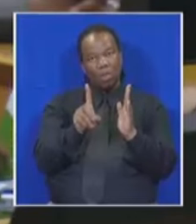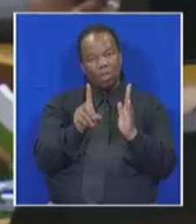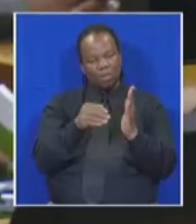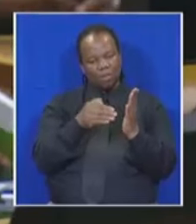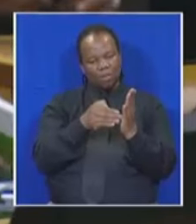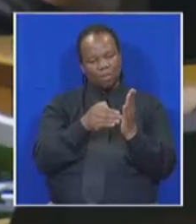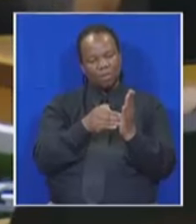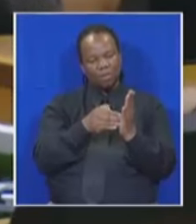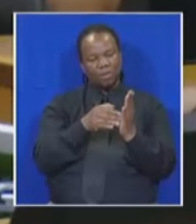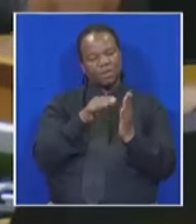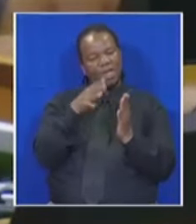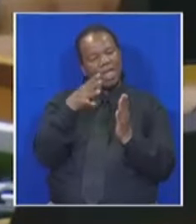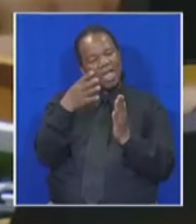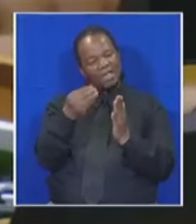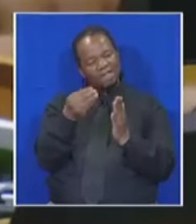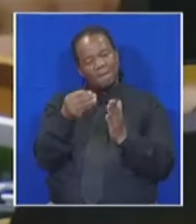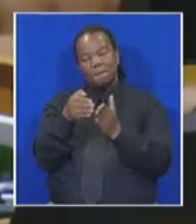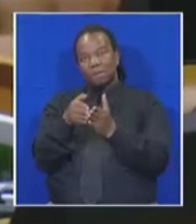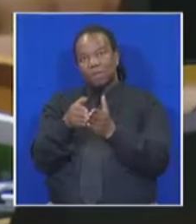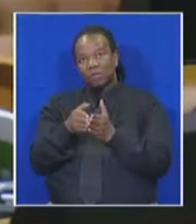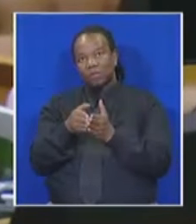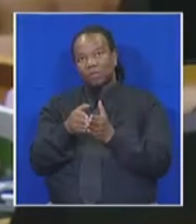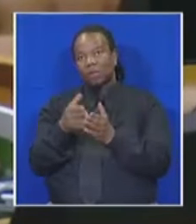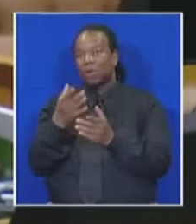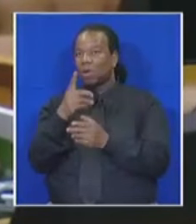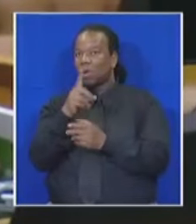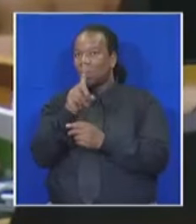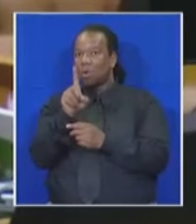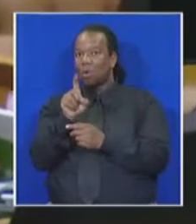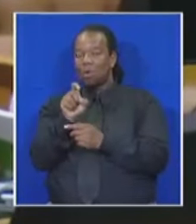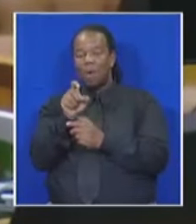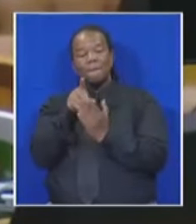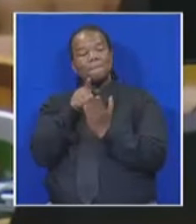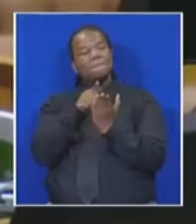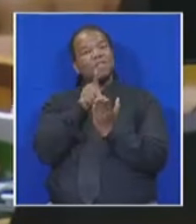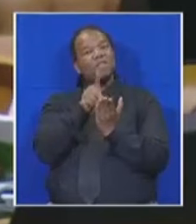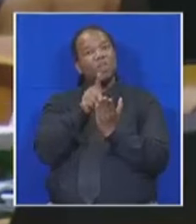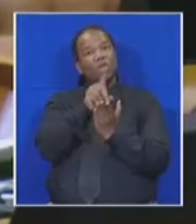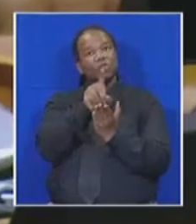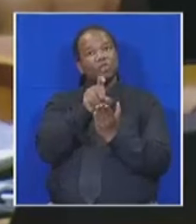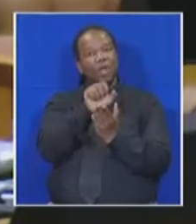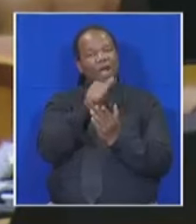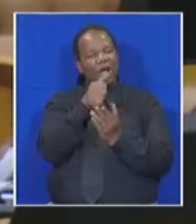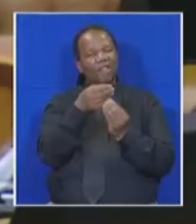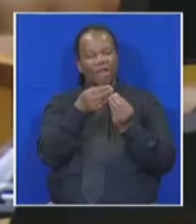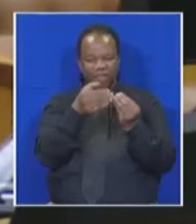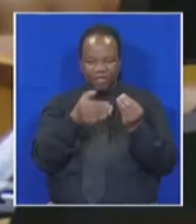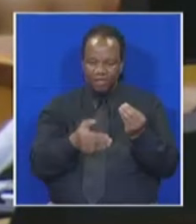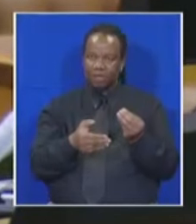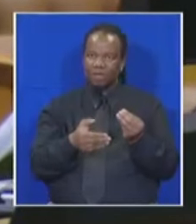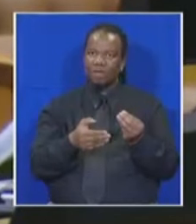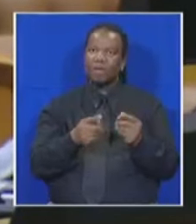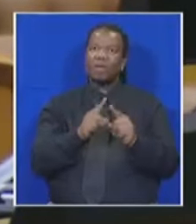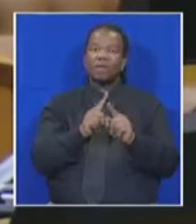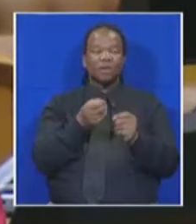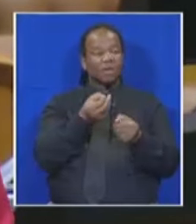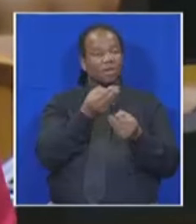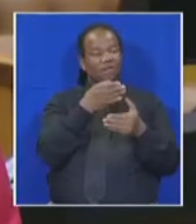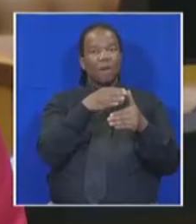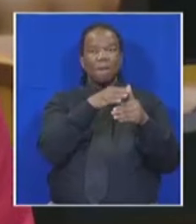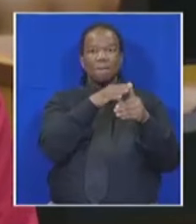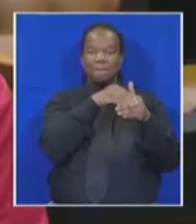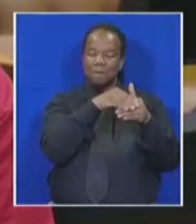for provisions in terms of raising a question of privilege. And then it says that amongst other things, it can provide the member with an opportunity